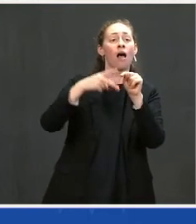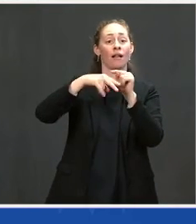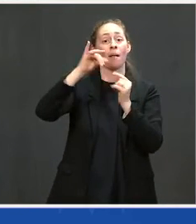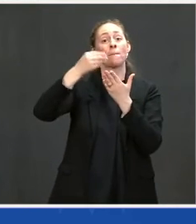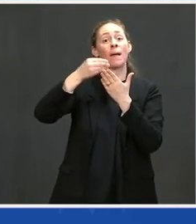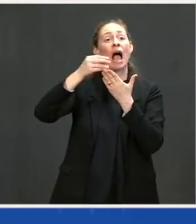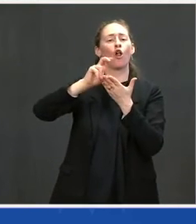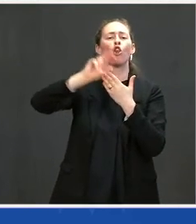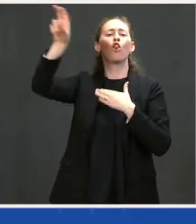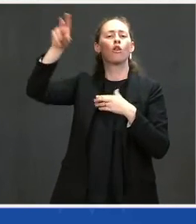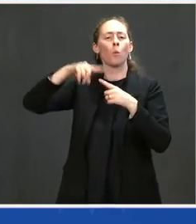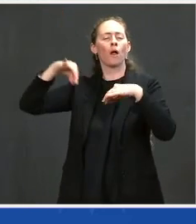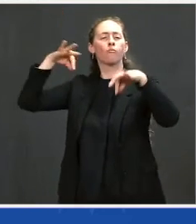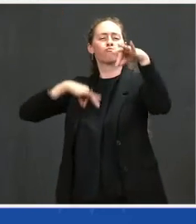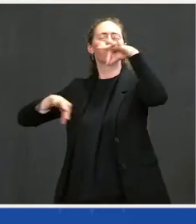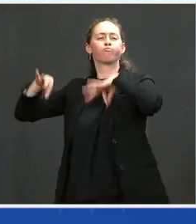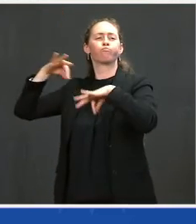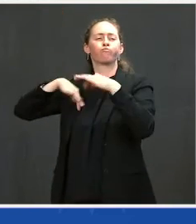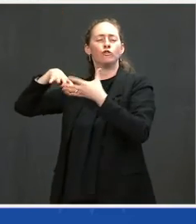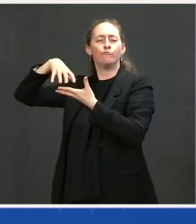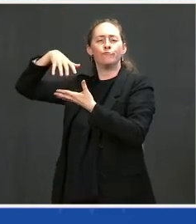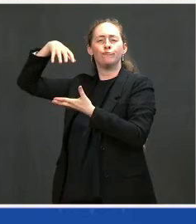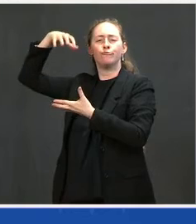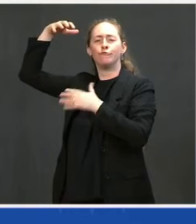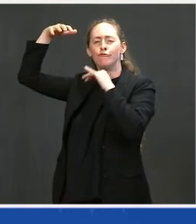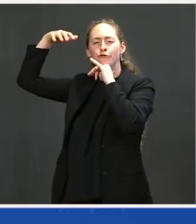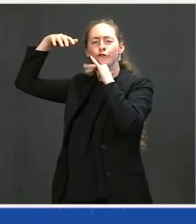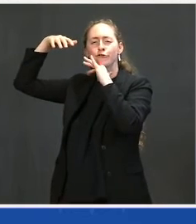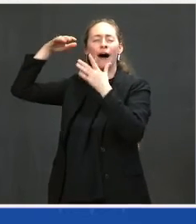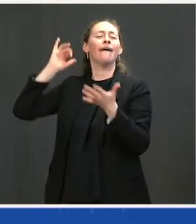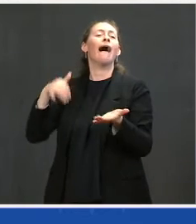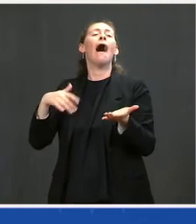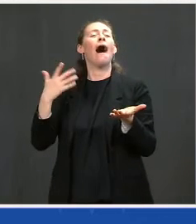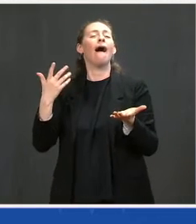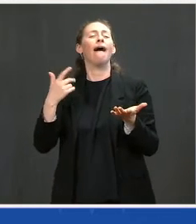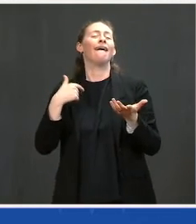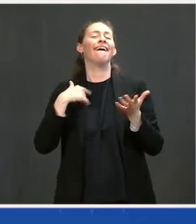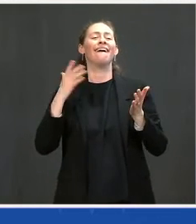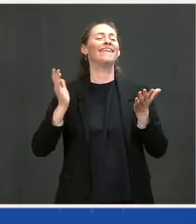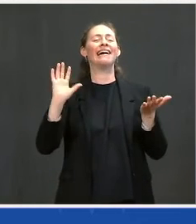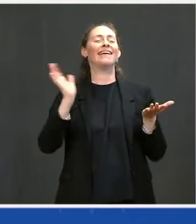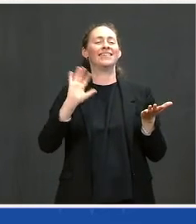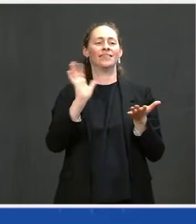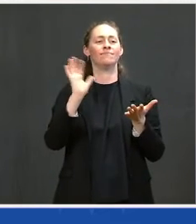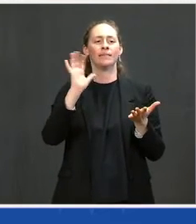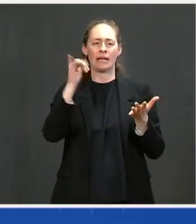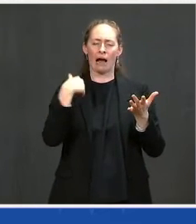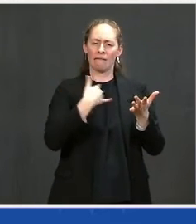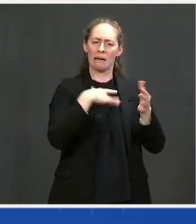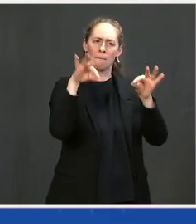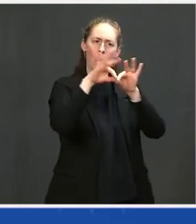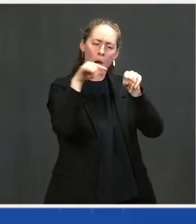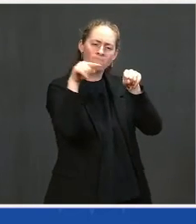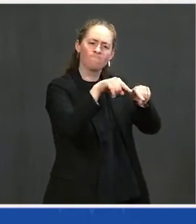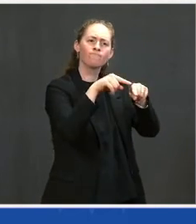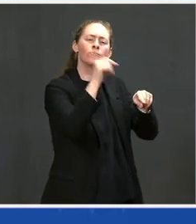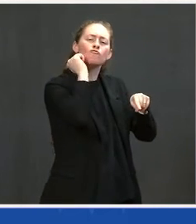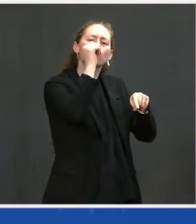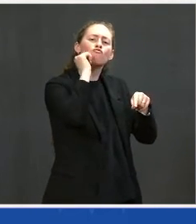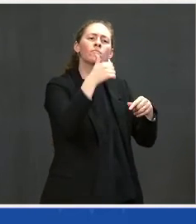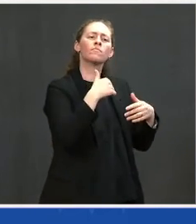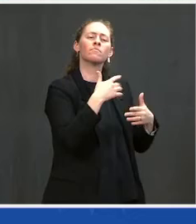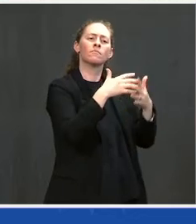all? I love the fact that they found this whole idea of concern about the federal